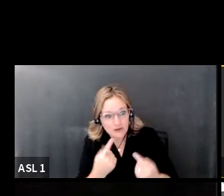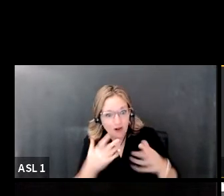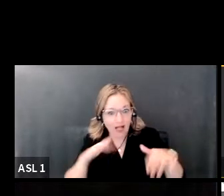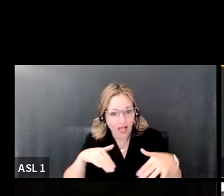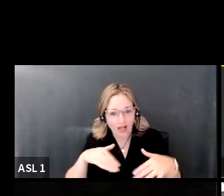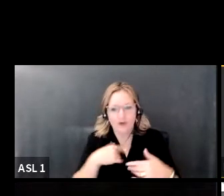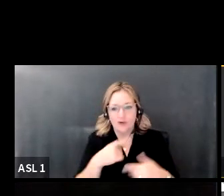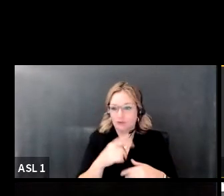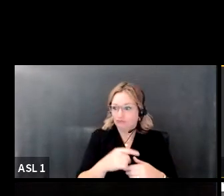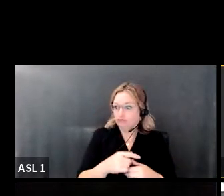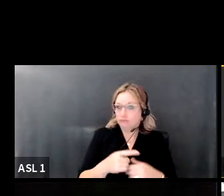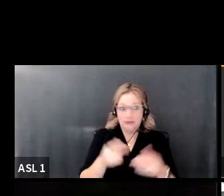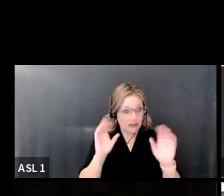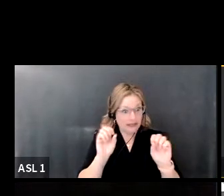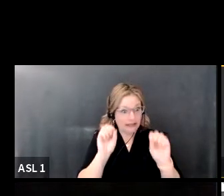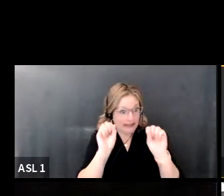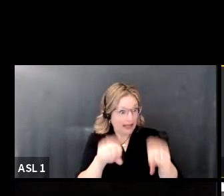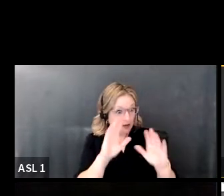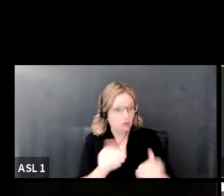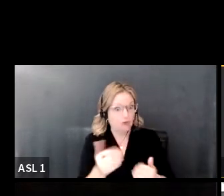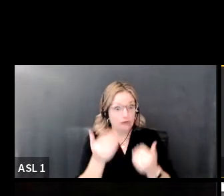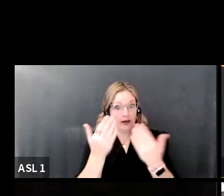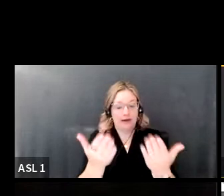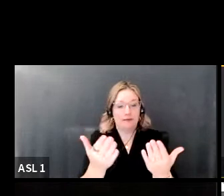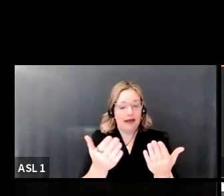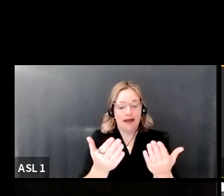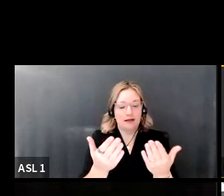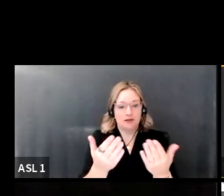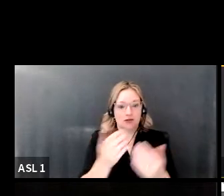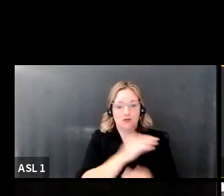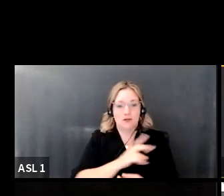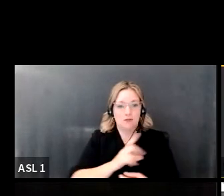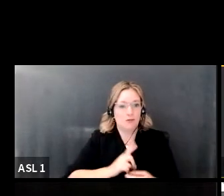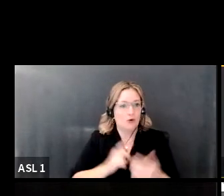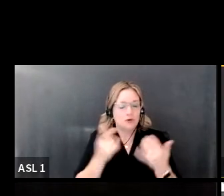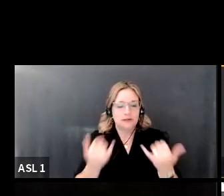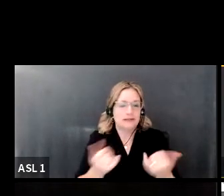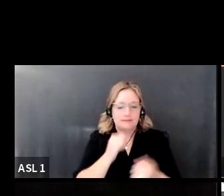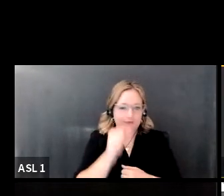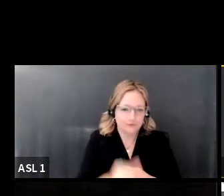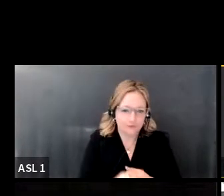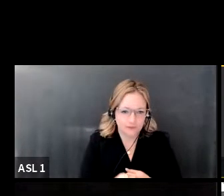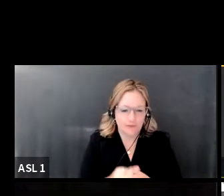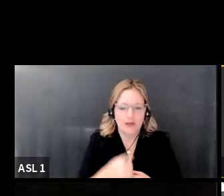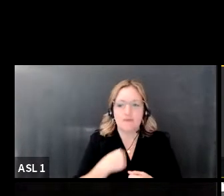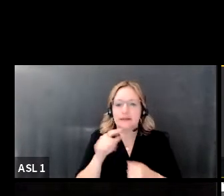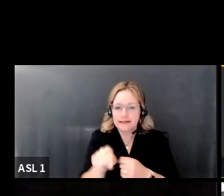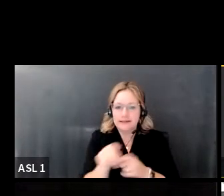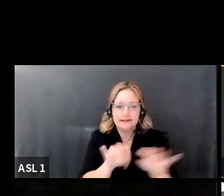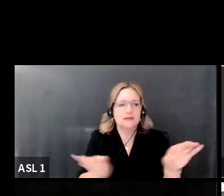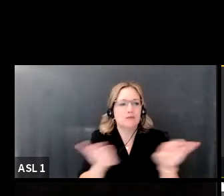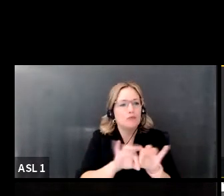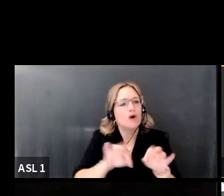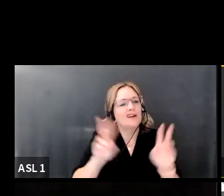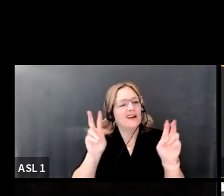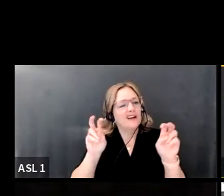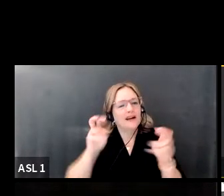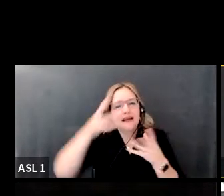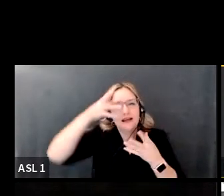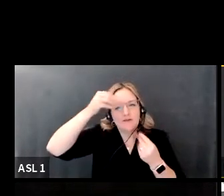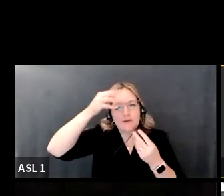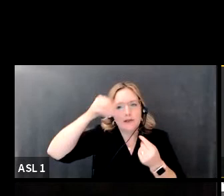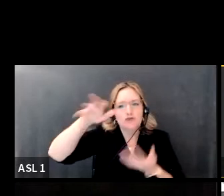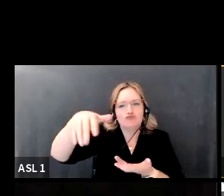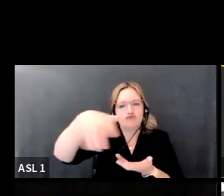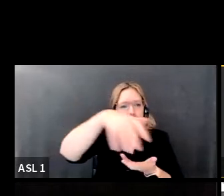position today to make a recommendation to the board so i think this has been a very important information gathering